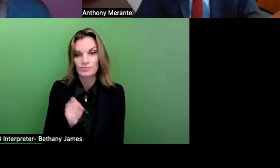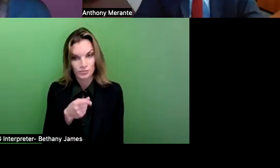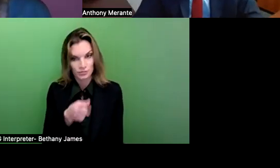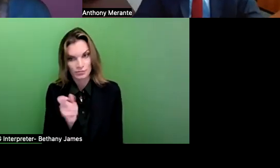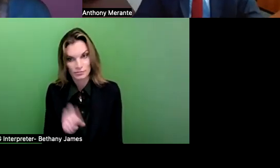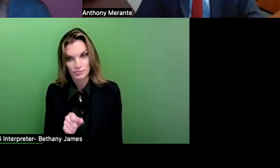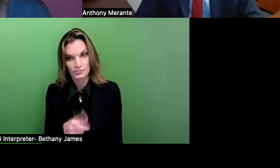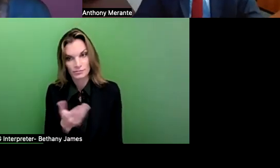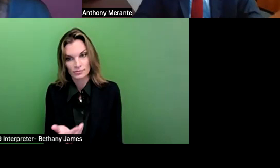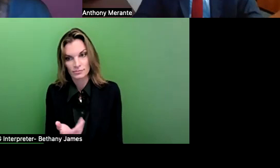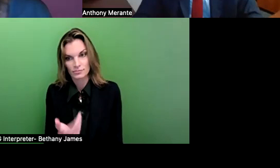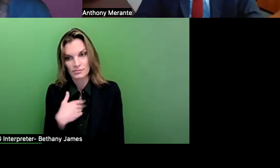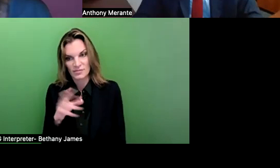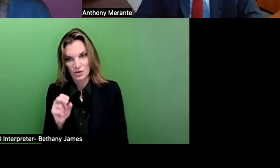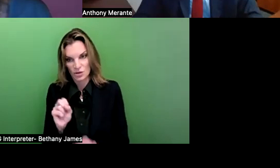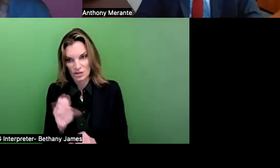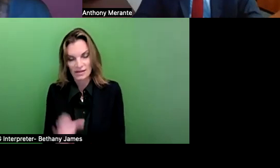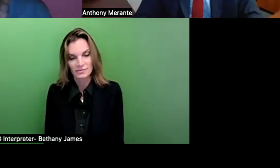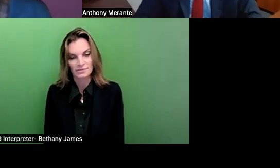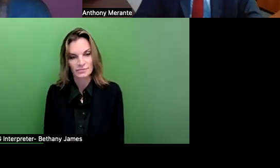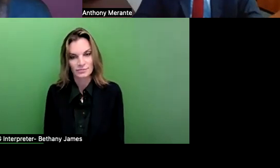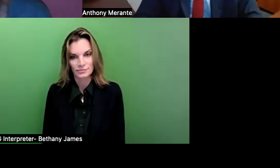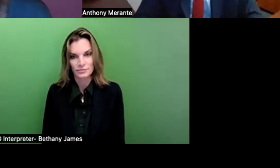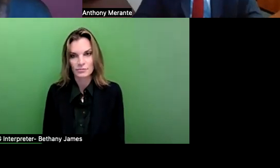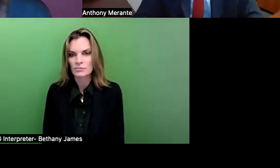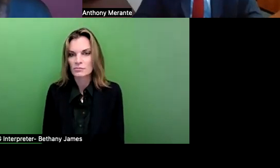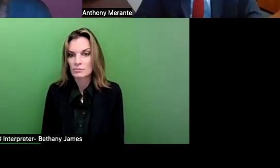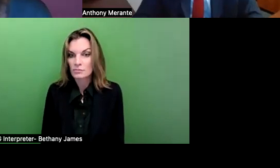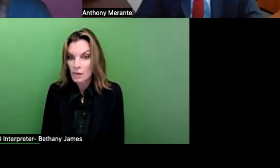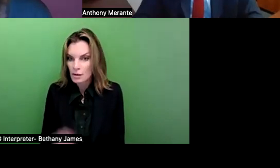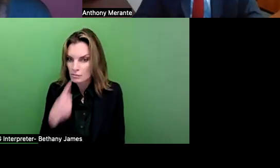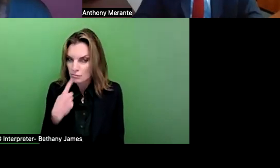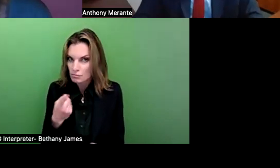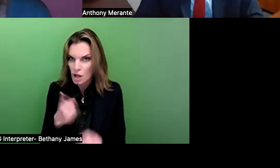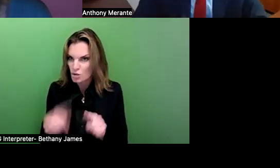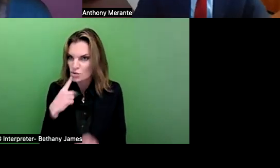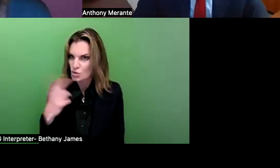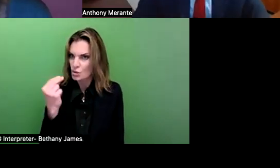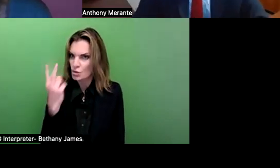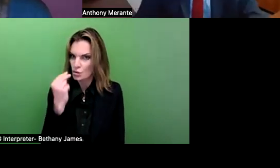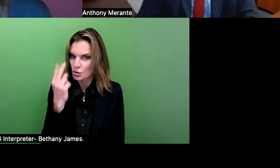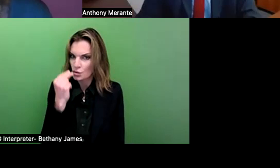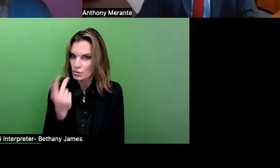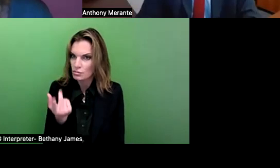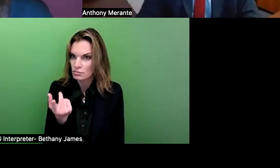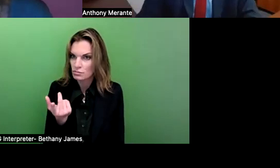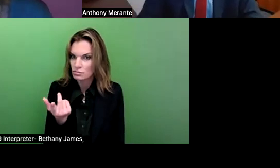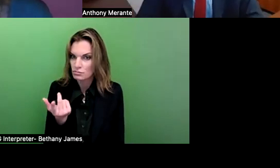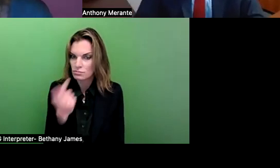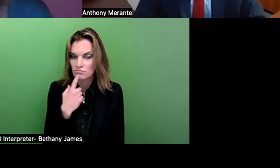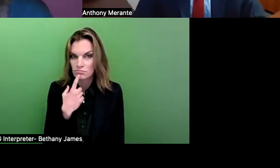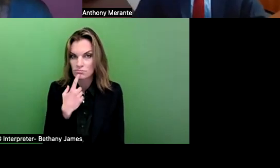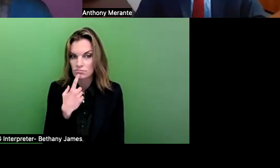Merante. Go right ahead. You have 30 seconds. I could rebuttal it a few times. Rebuttal. I know he told me